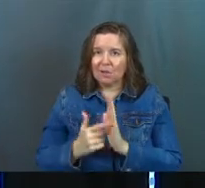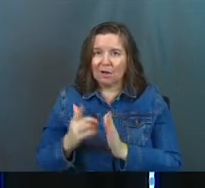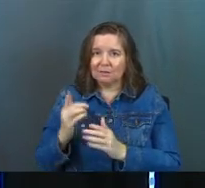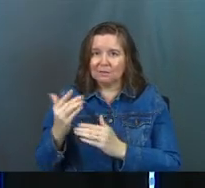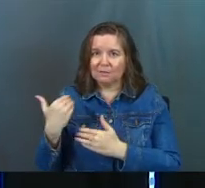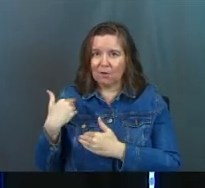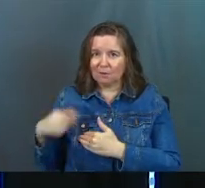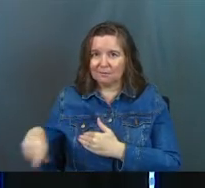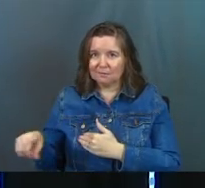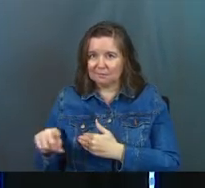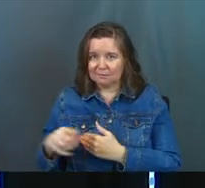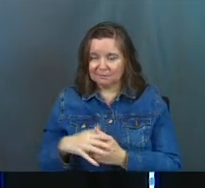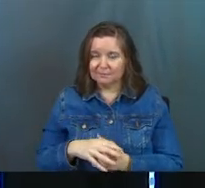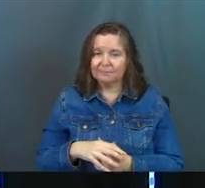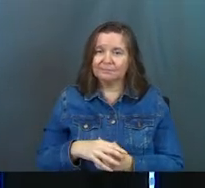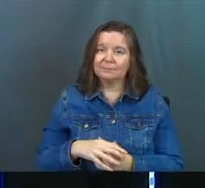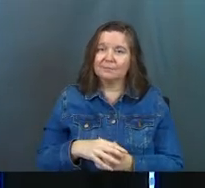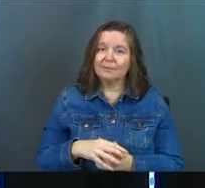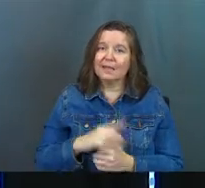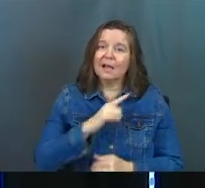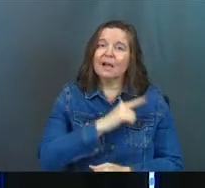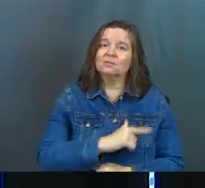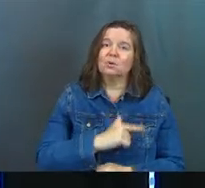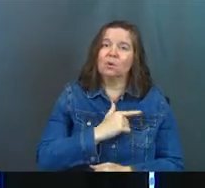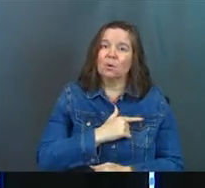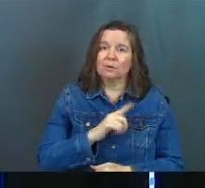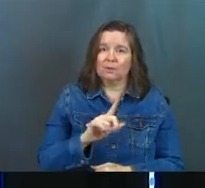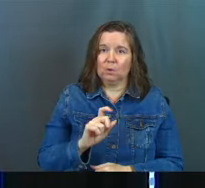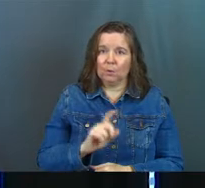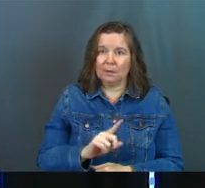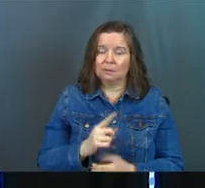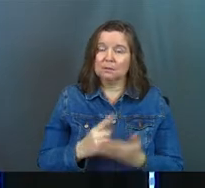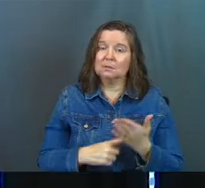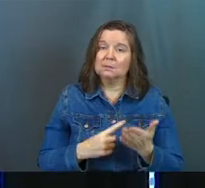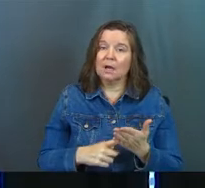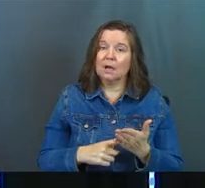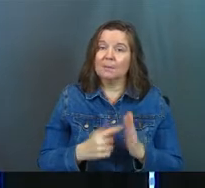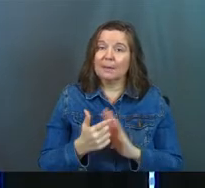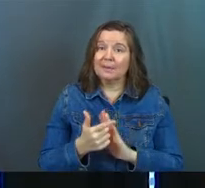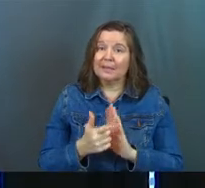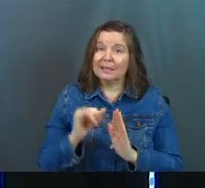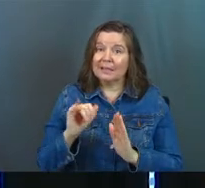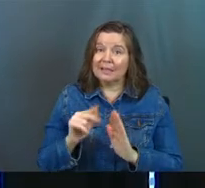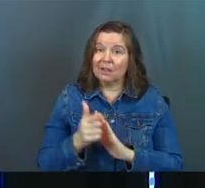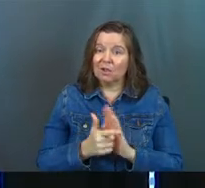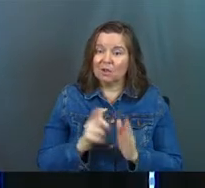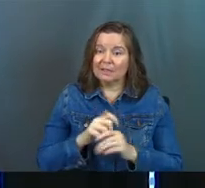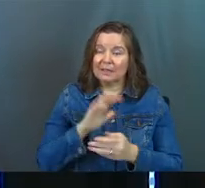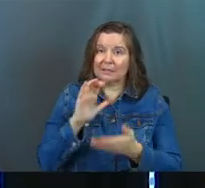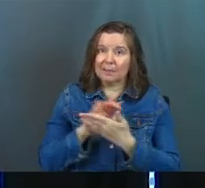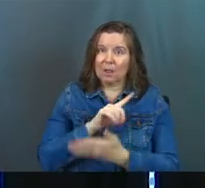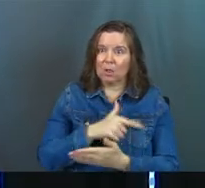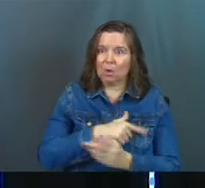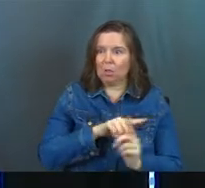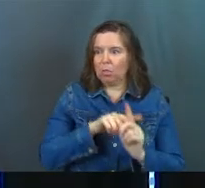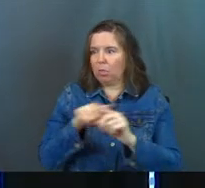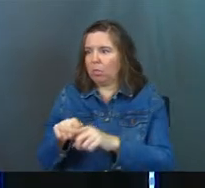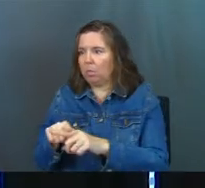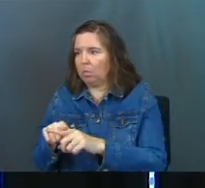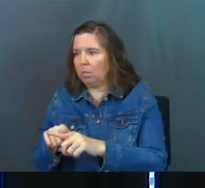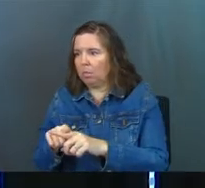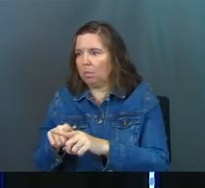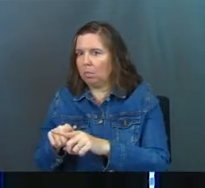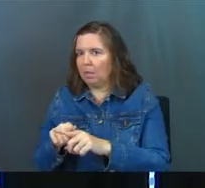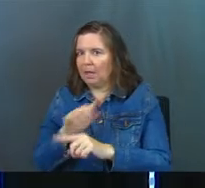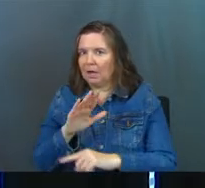fault. It's a loyalty question. Sometimes the in-laws get your spouse's loyalty over